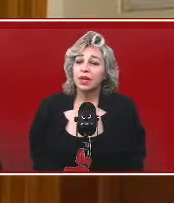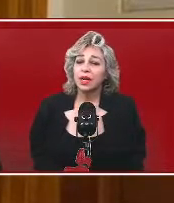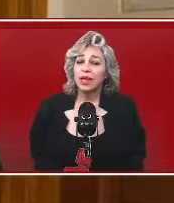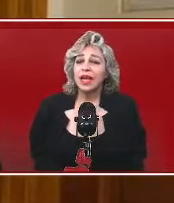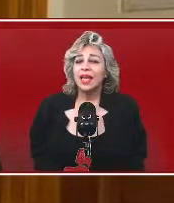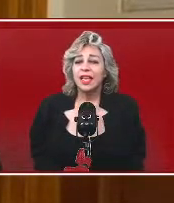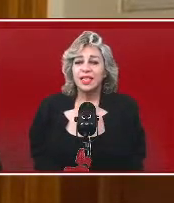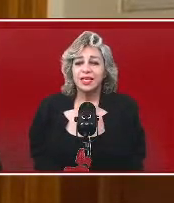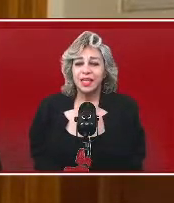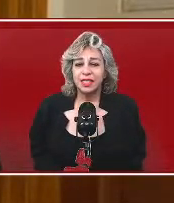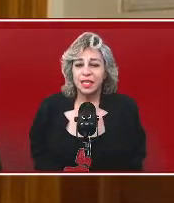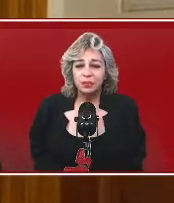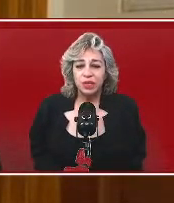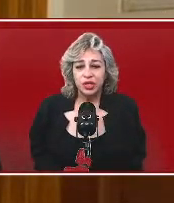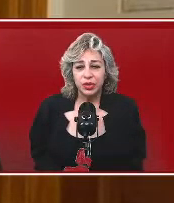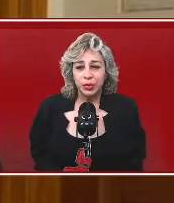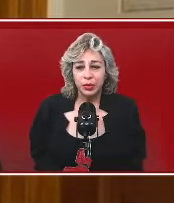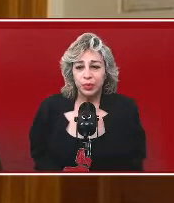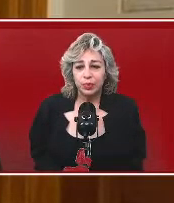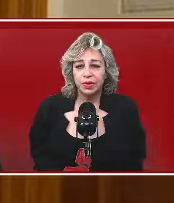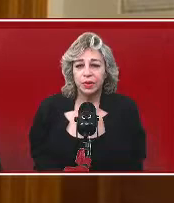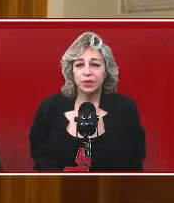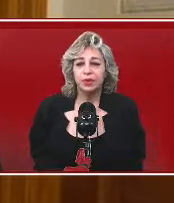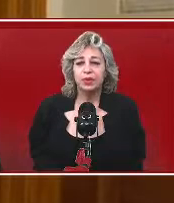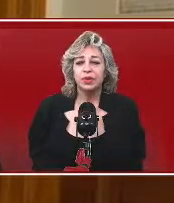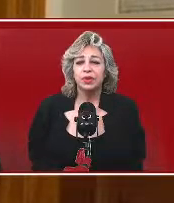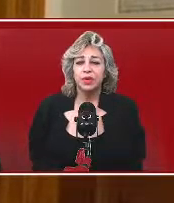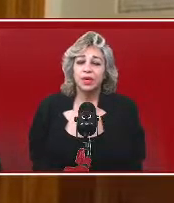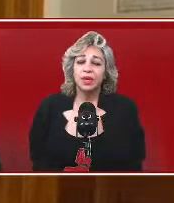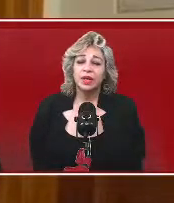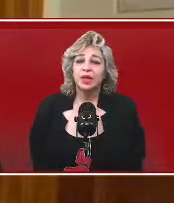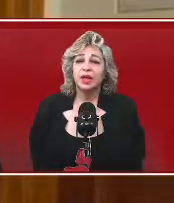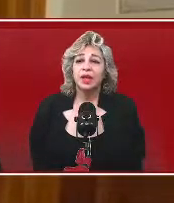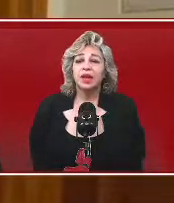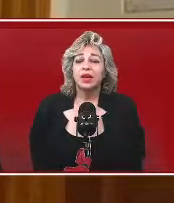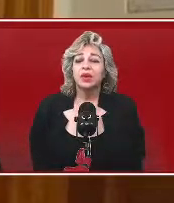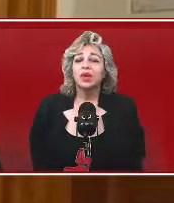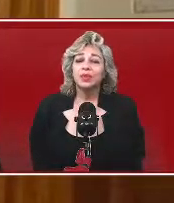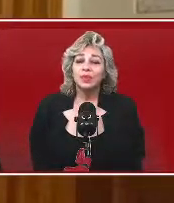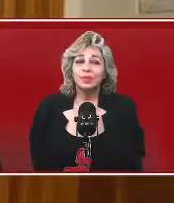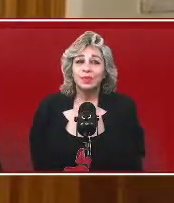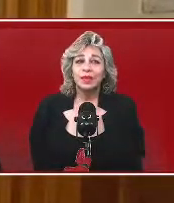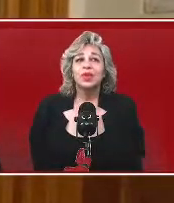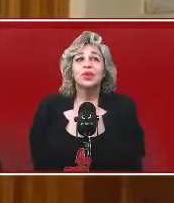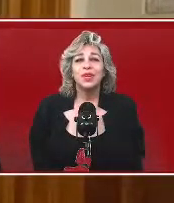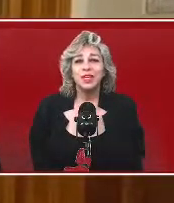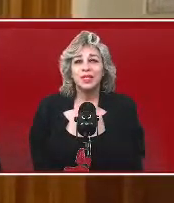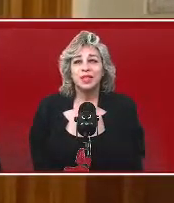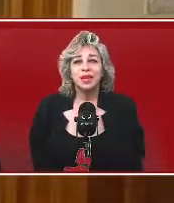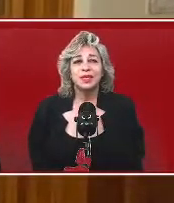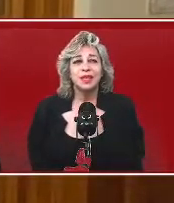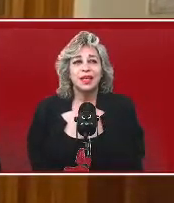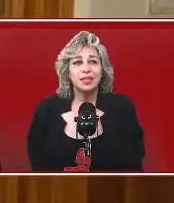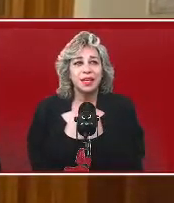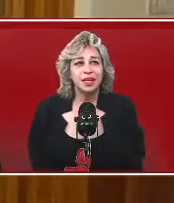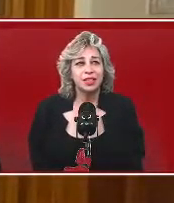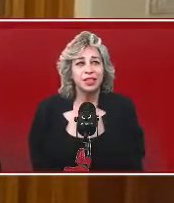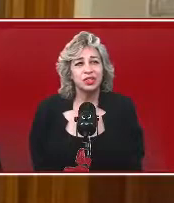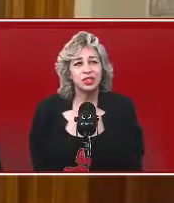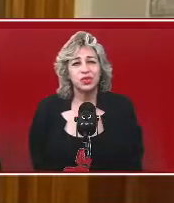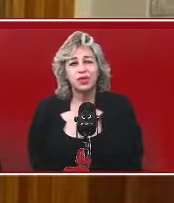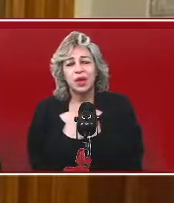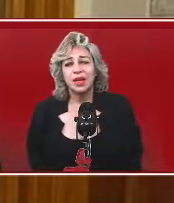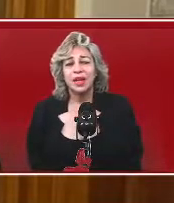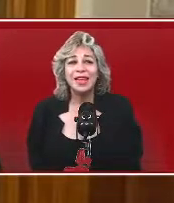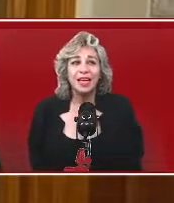excepcional. It is an exceptional group. El que nos está asesorando. Which is assessing us